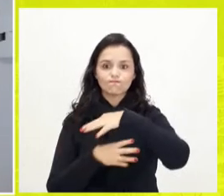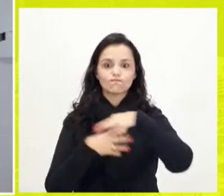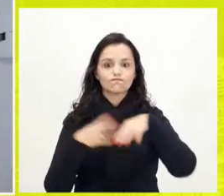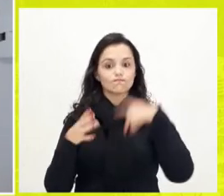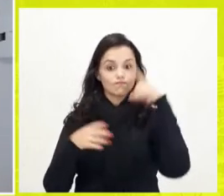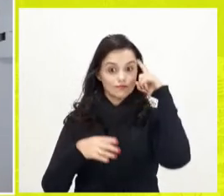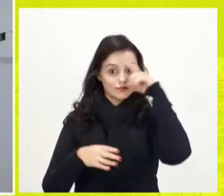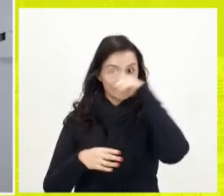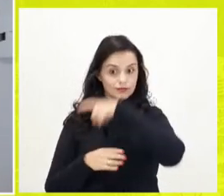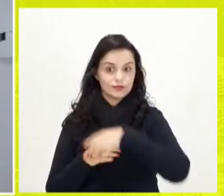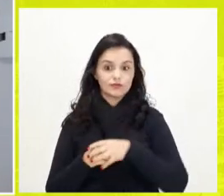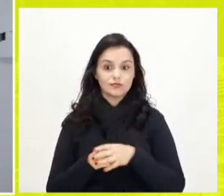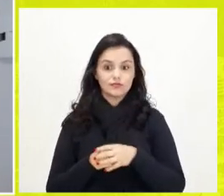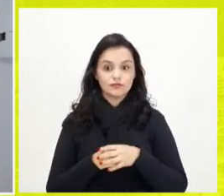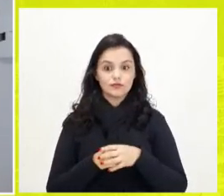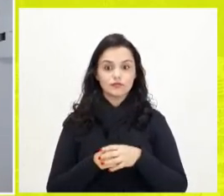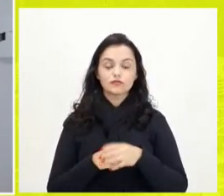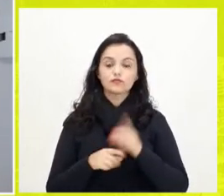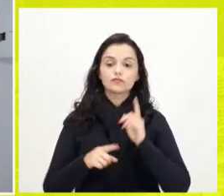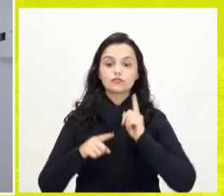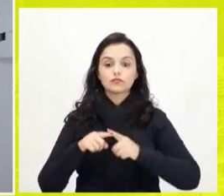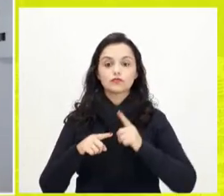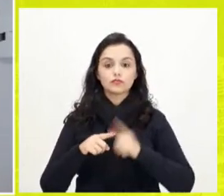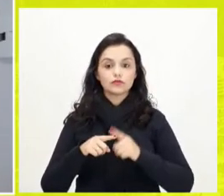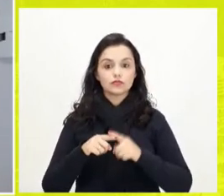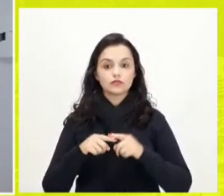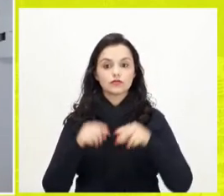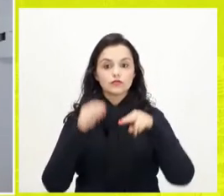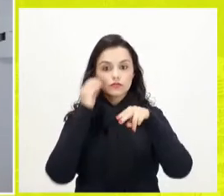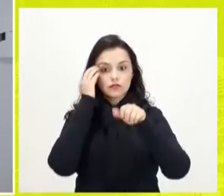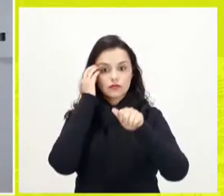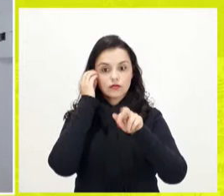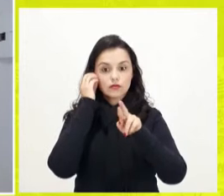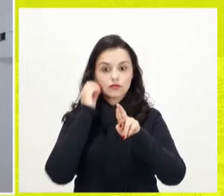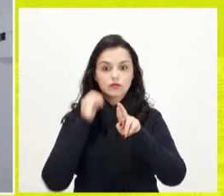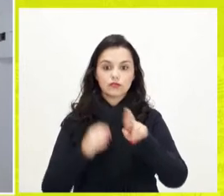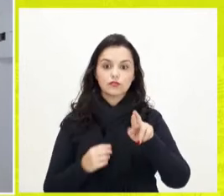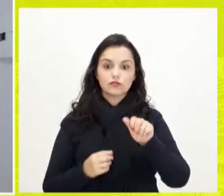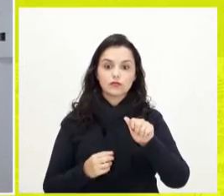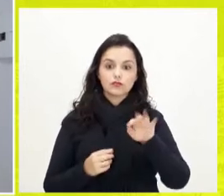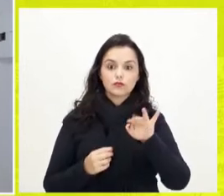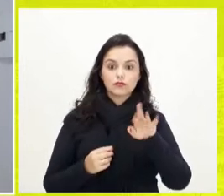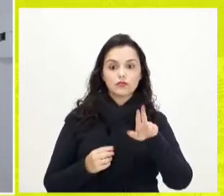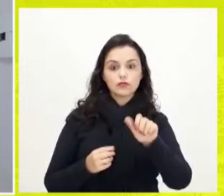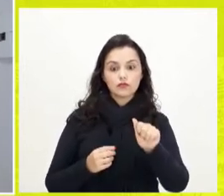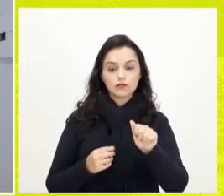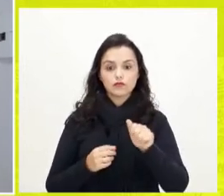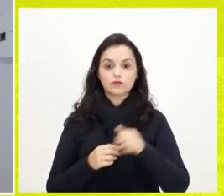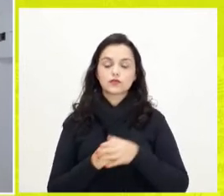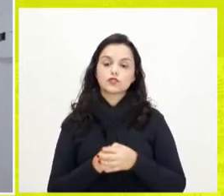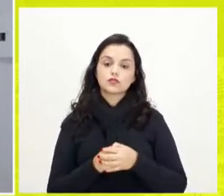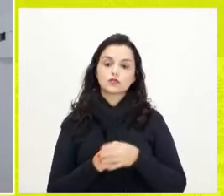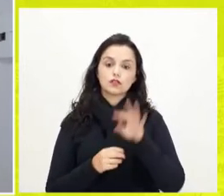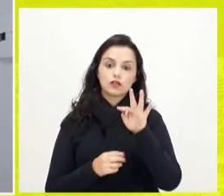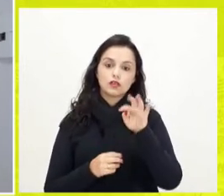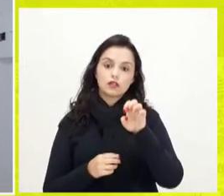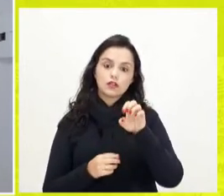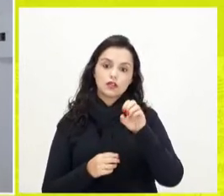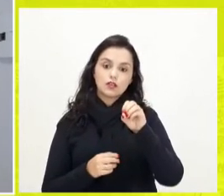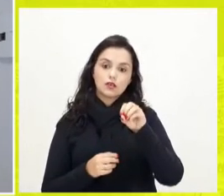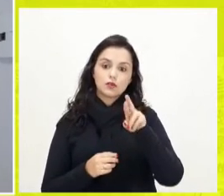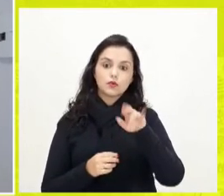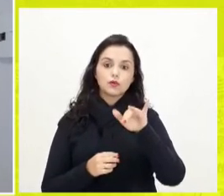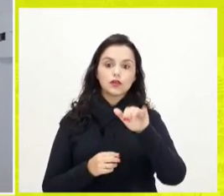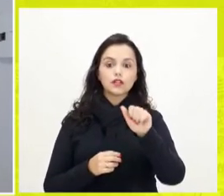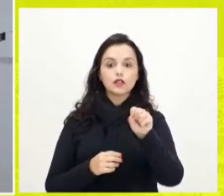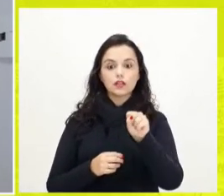improv because of everything that's being said about a conspiracy a